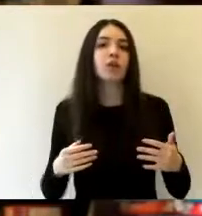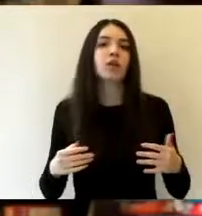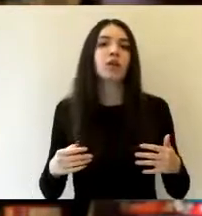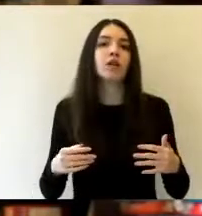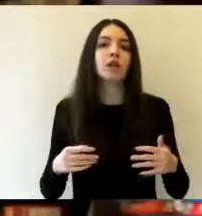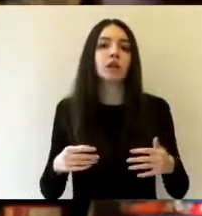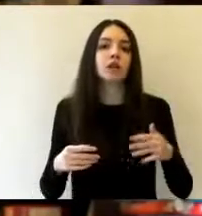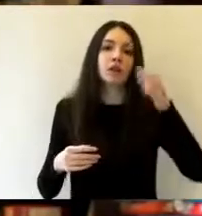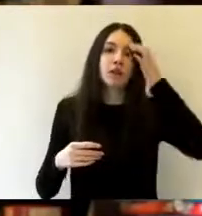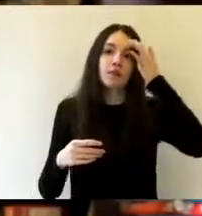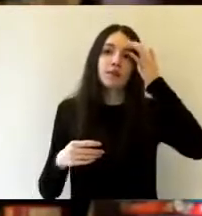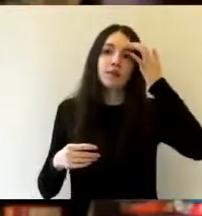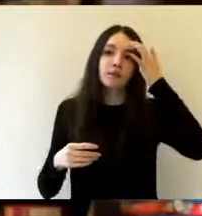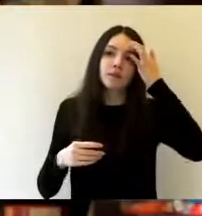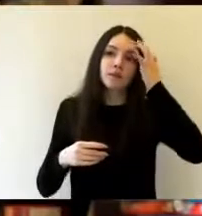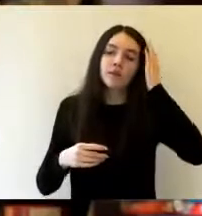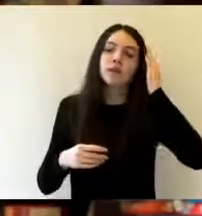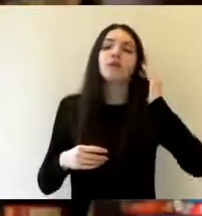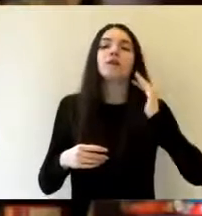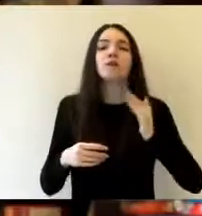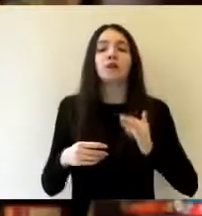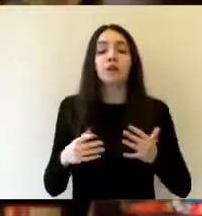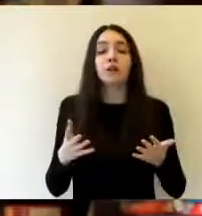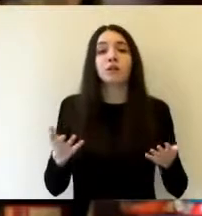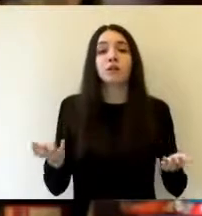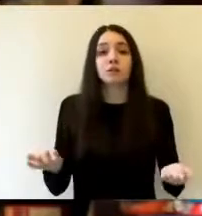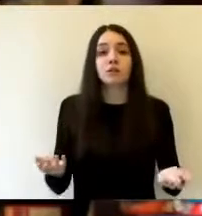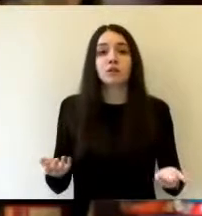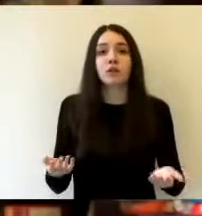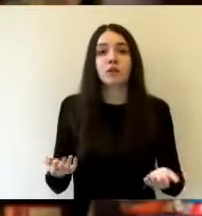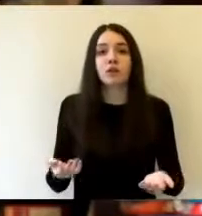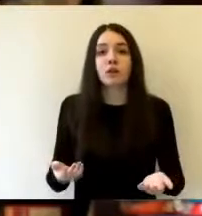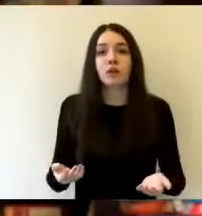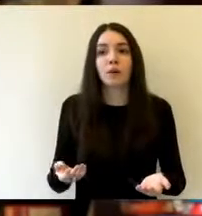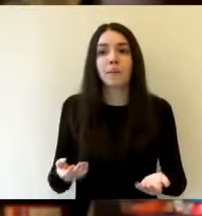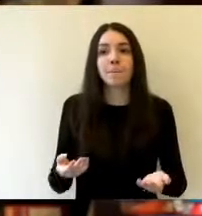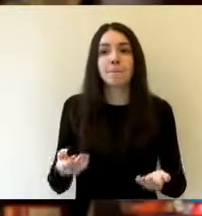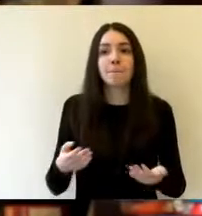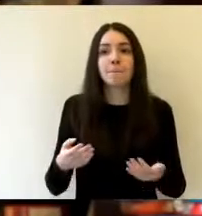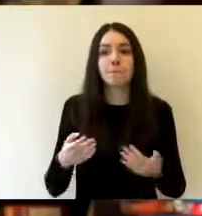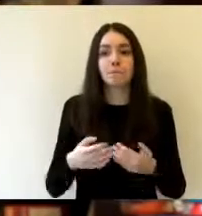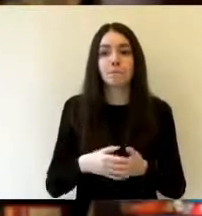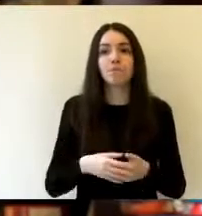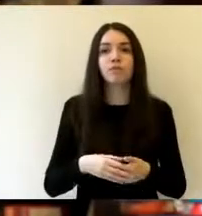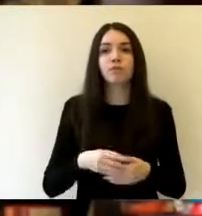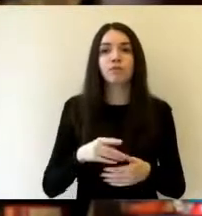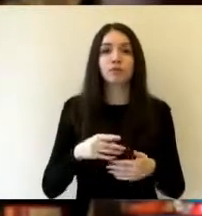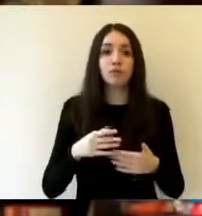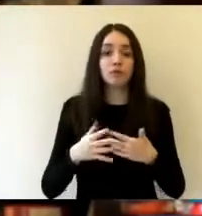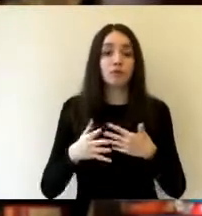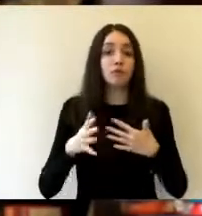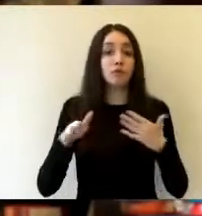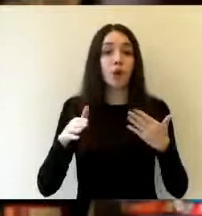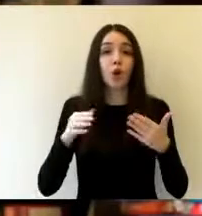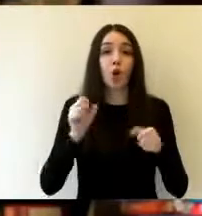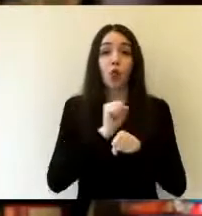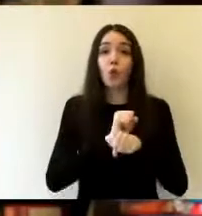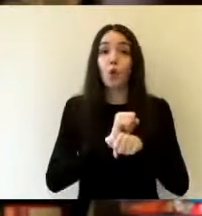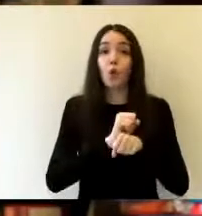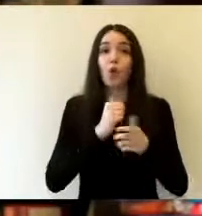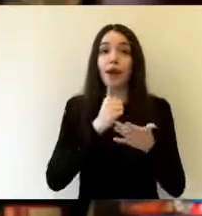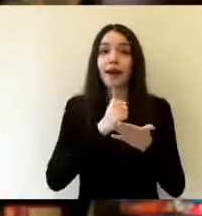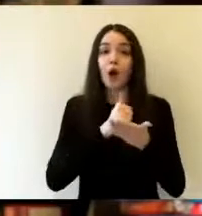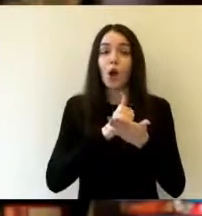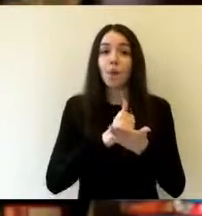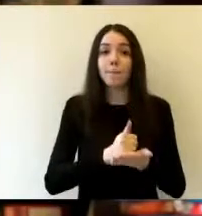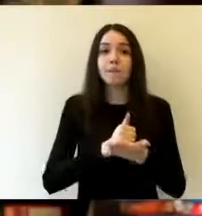stone can be malleable. So whatever work that would inform her practice, that's the work to find. You